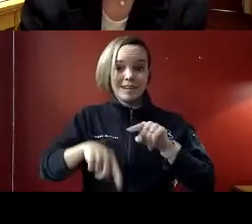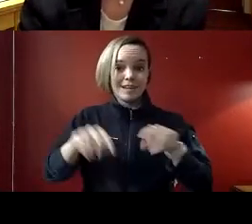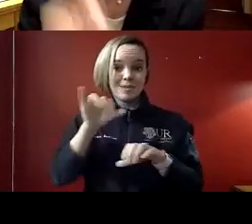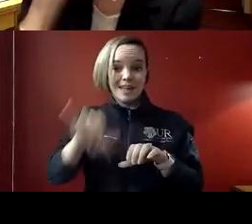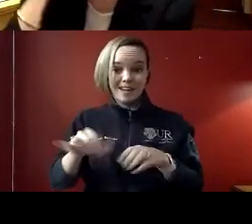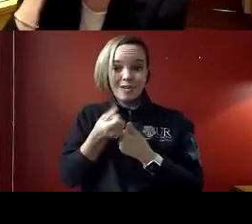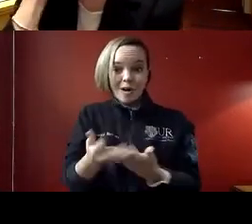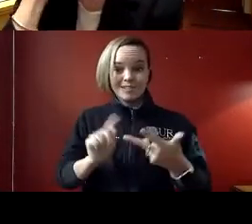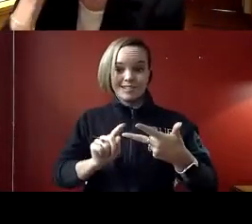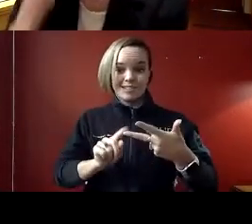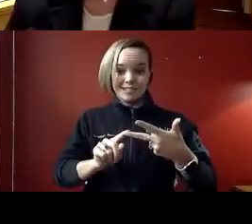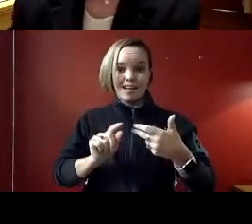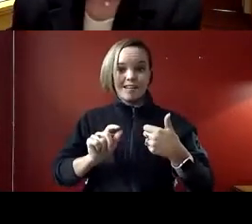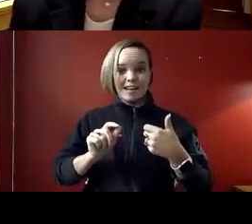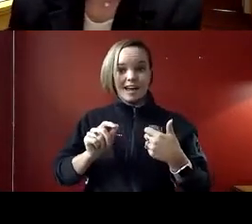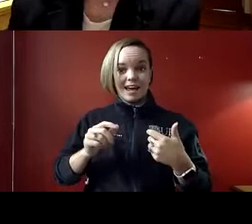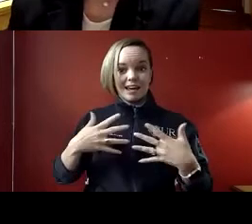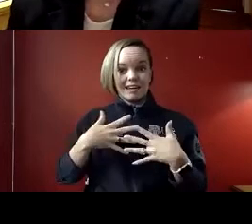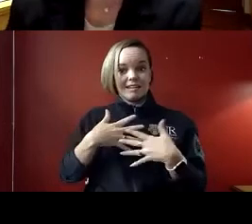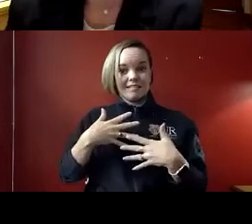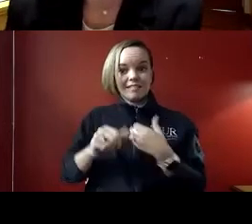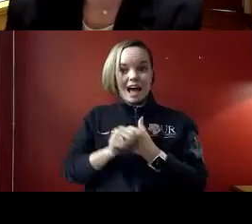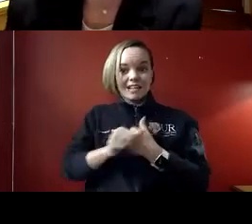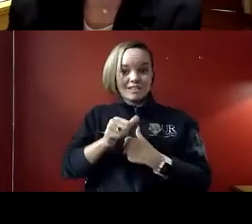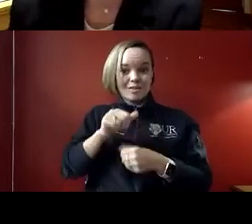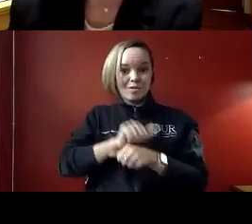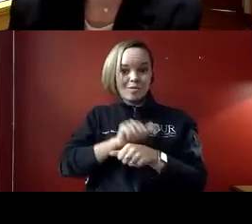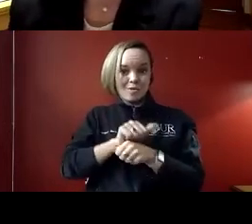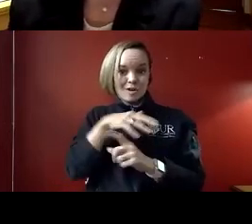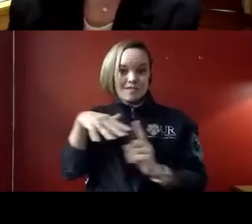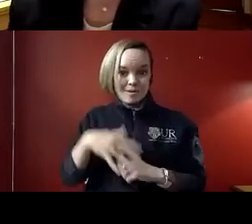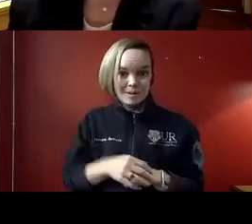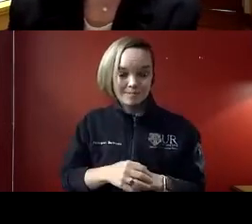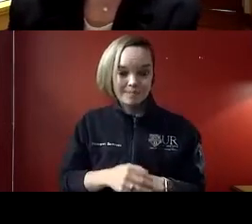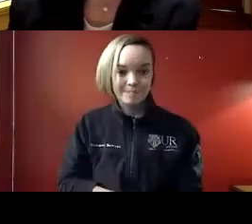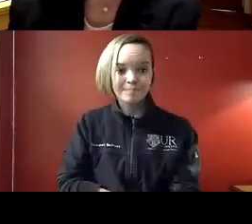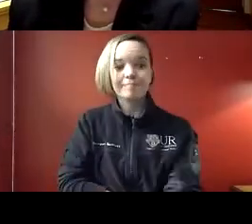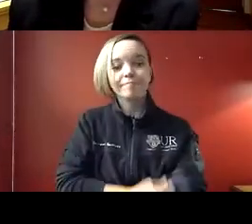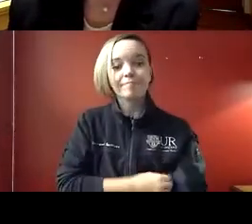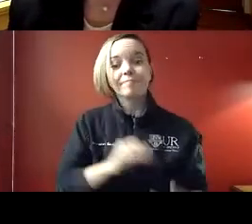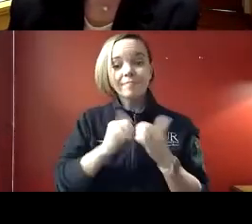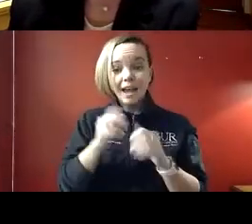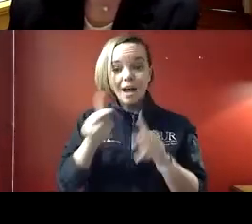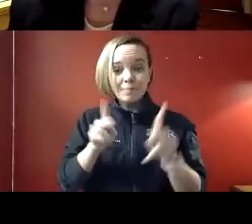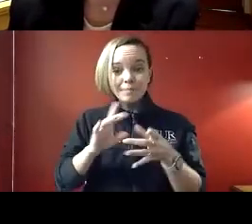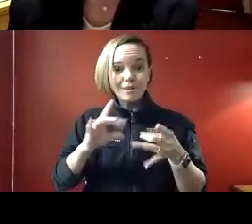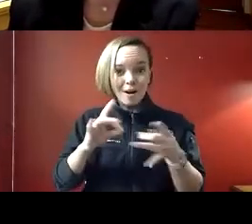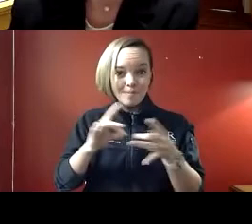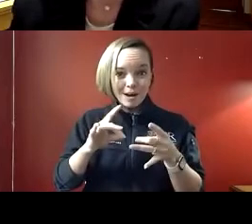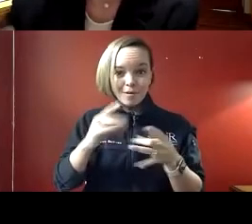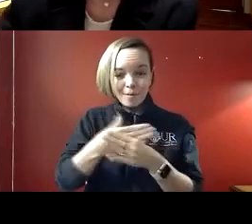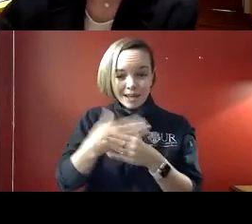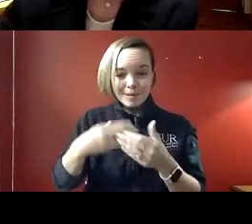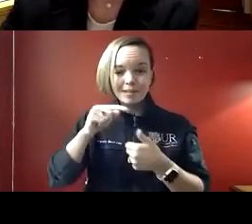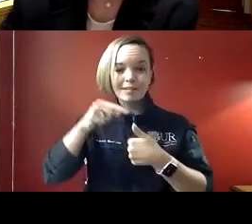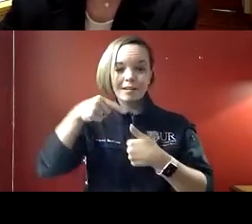work environment. The way that people talk about these different kinds of harassment are quid pro quo. If you do